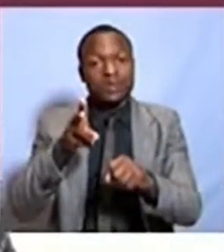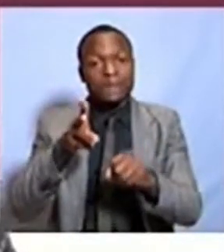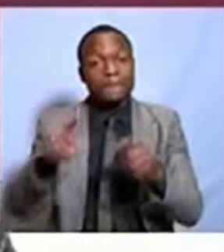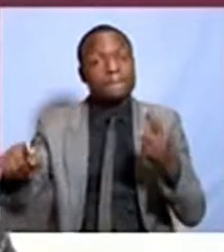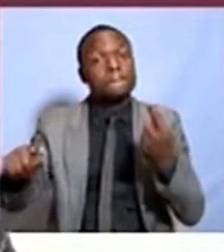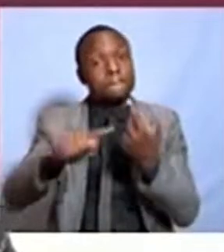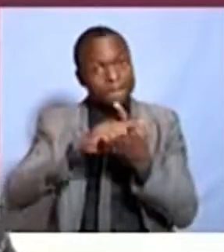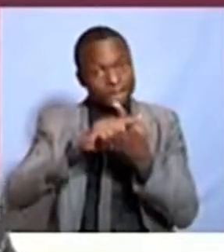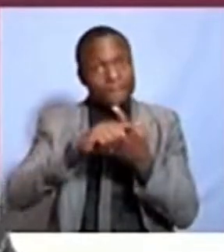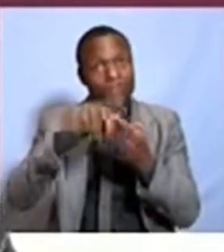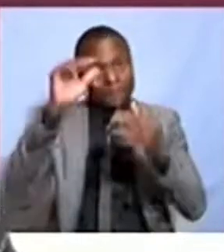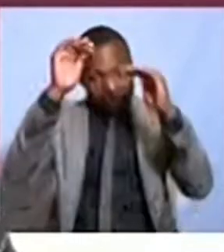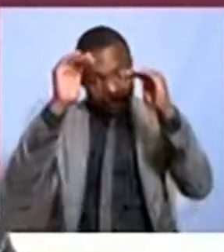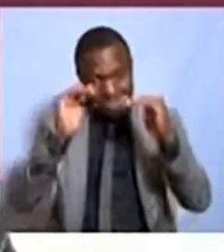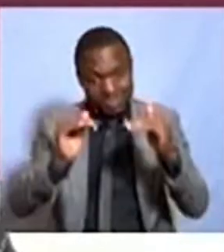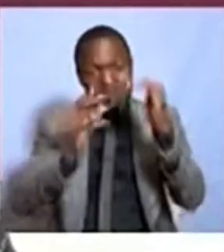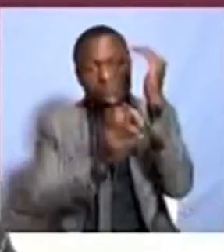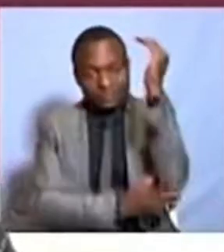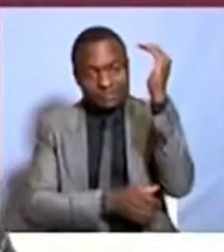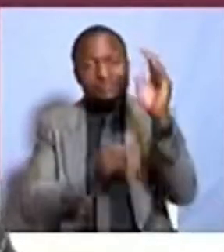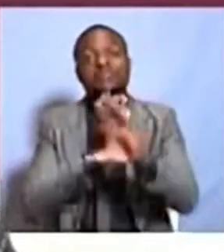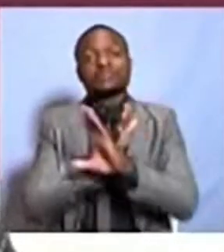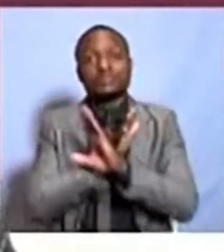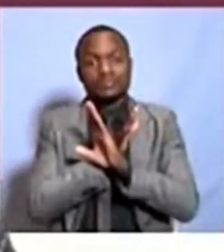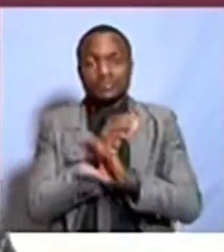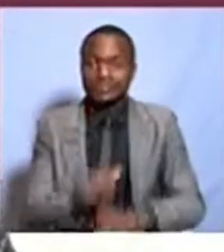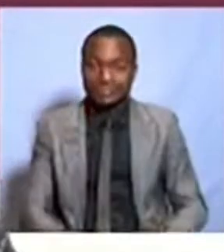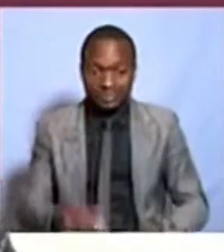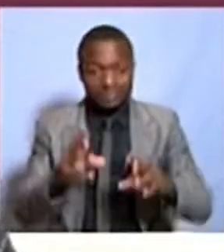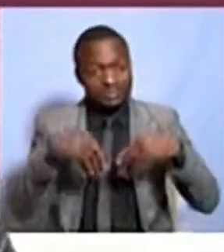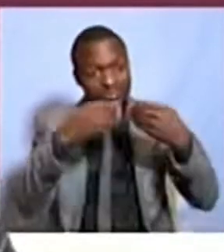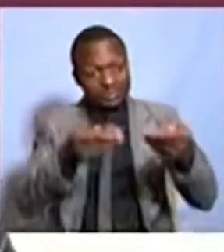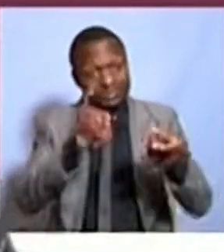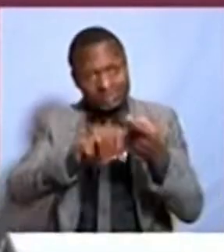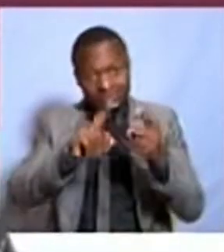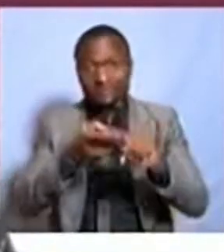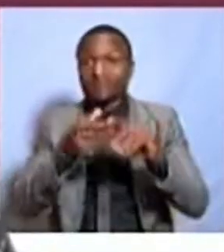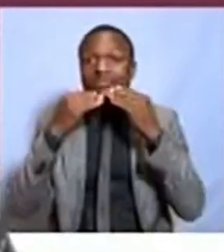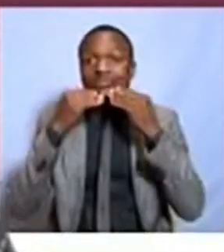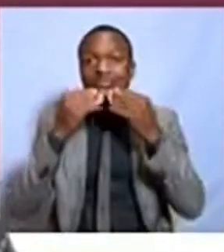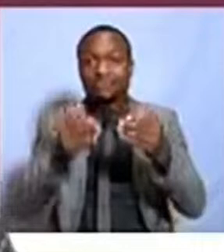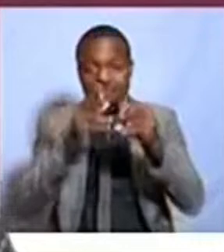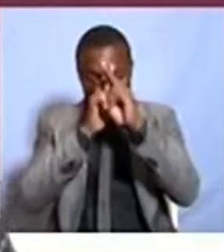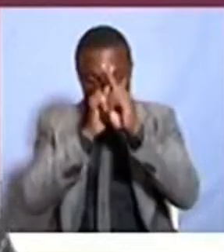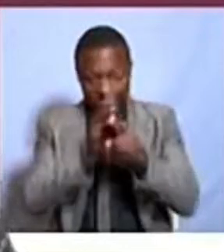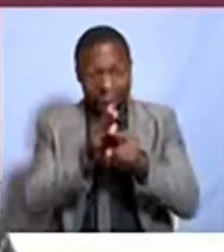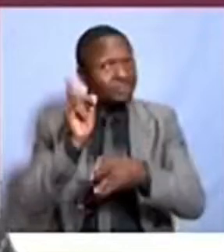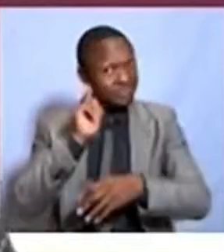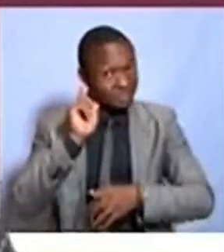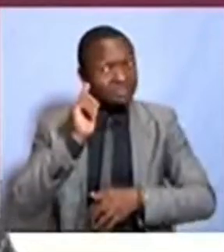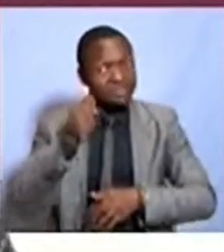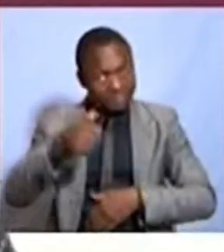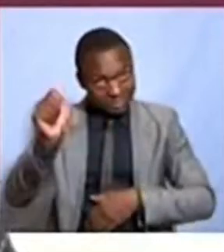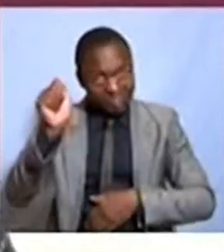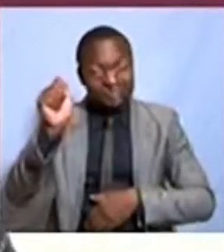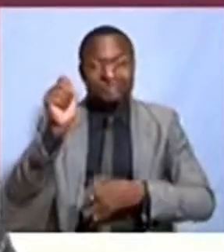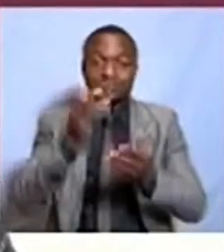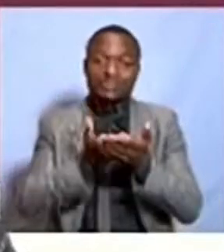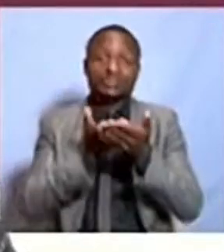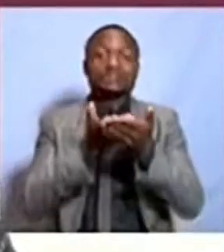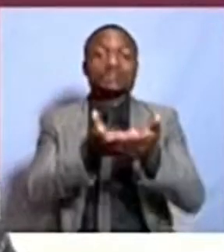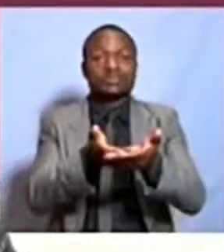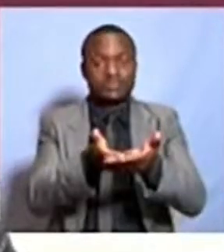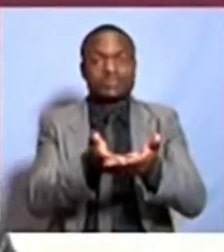positively reduce poverty in Zambia. I'll hand over to my colleague. Thank you so much, Honorables, for listening to me. I'll hand over to